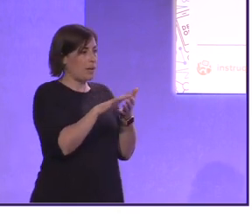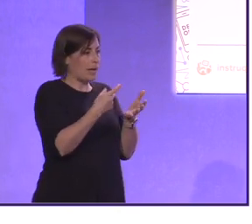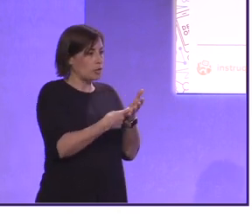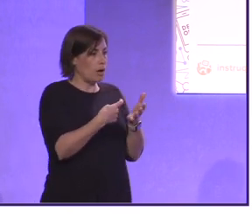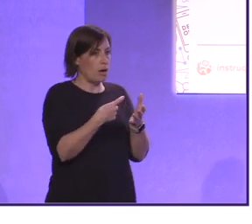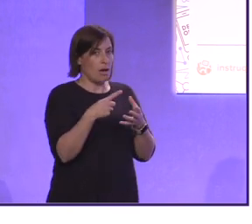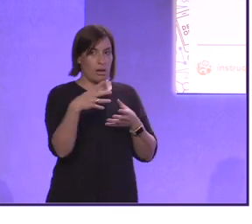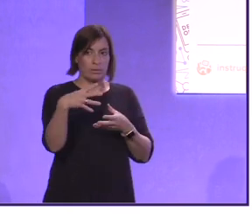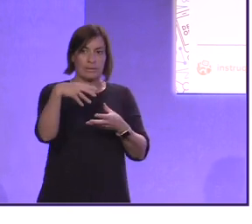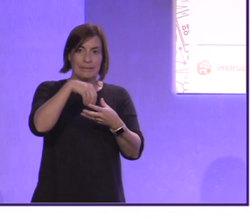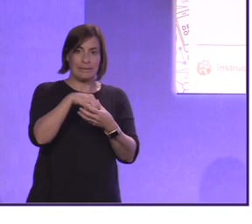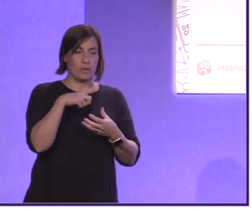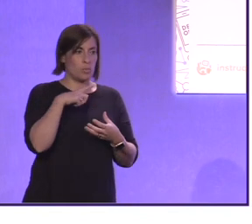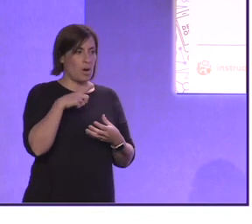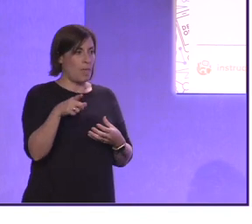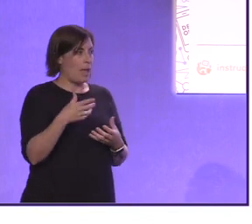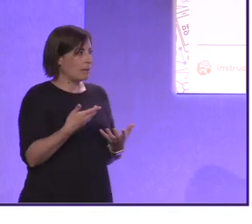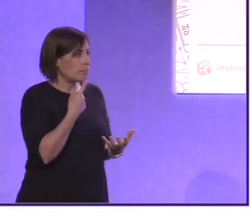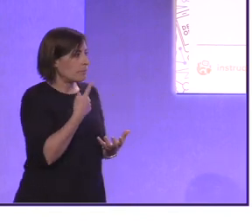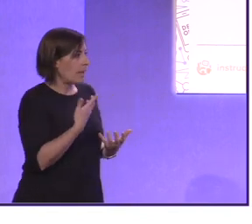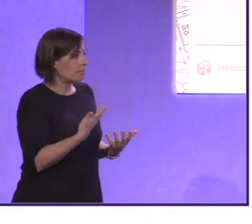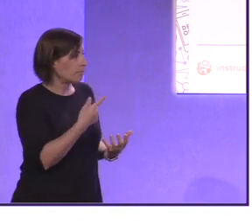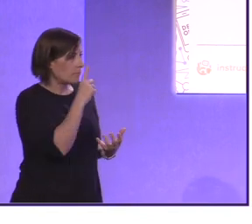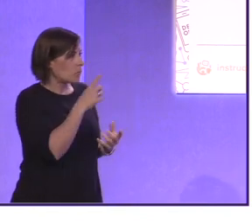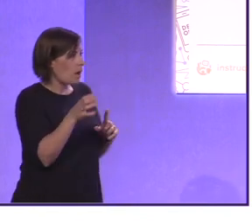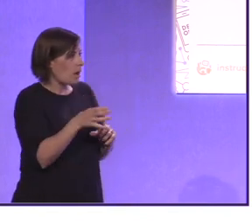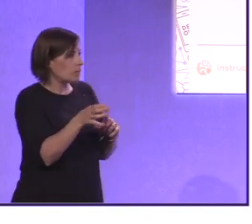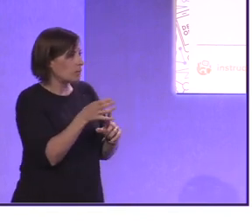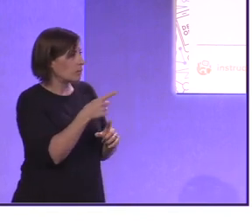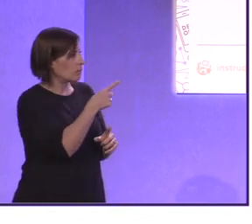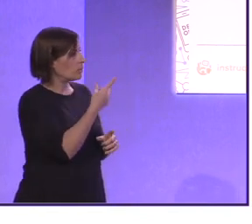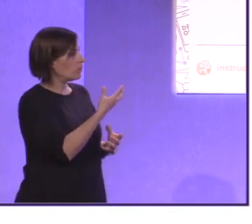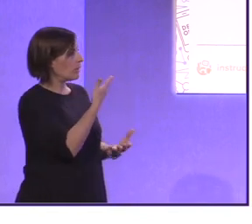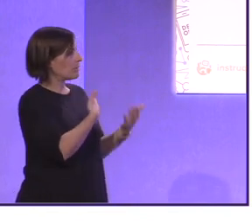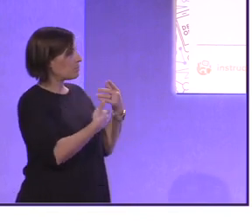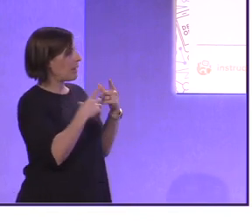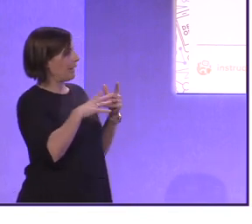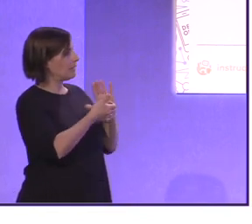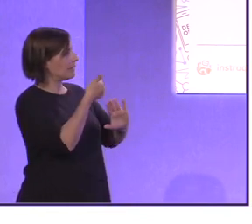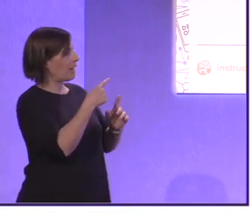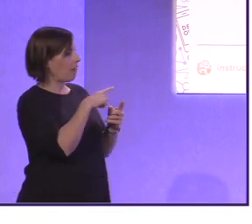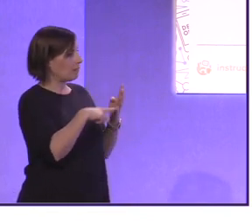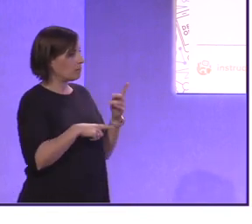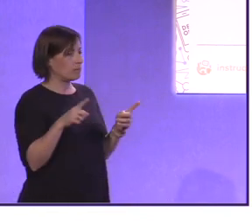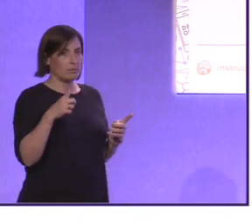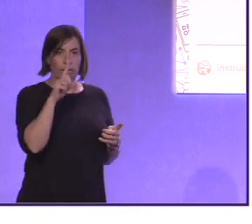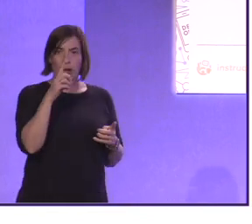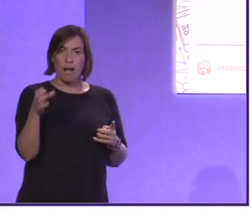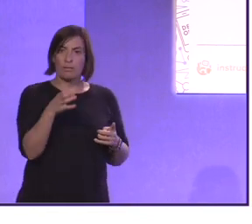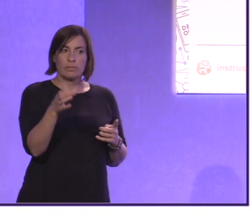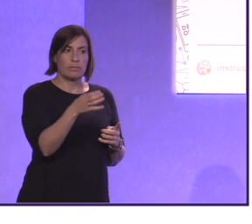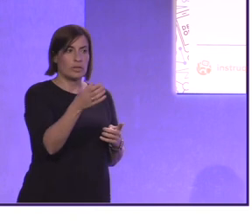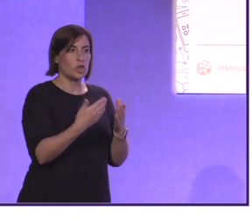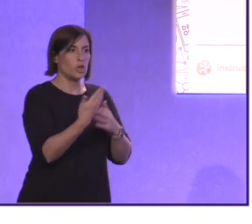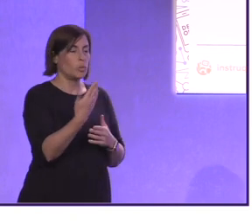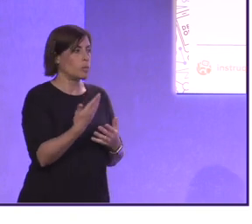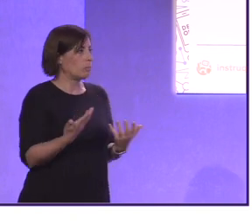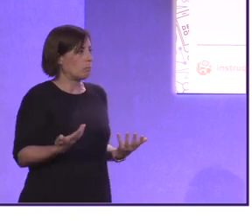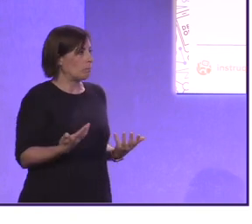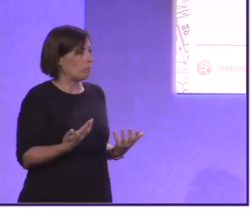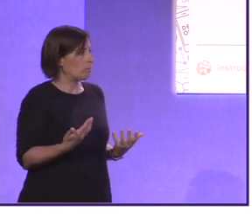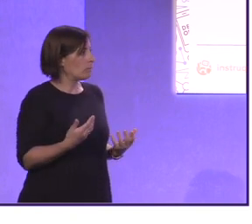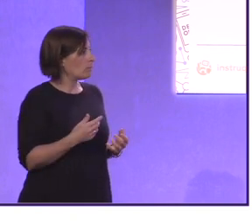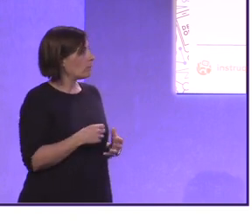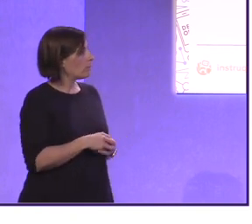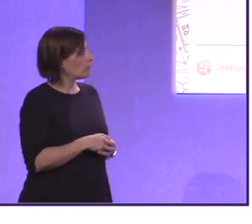stakeholder because they can't resource the team with the respective skills you need. So that is very, very important to consider as well. And this is not something normally we would